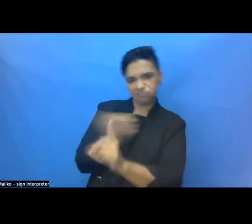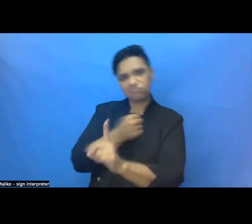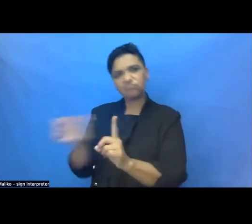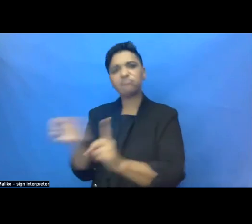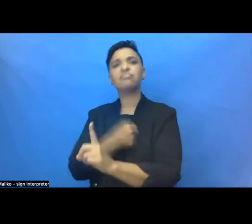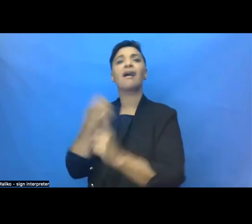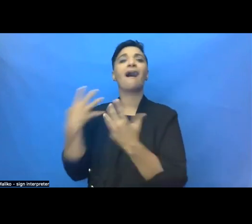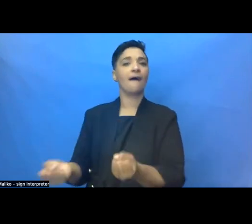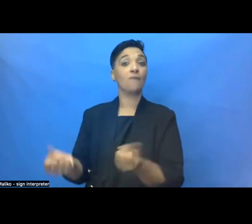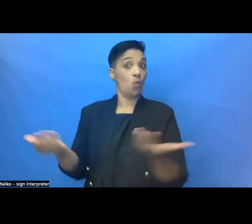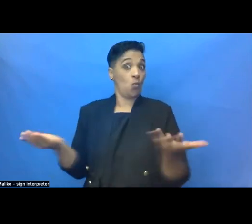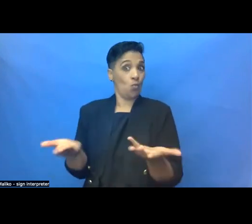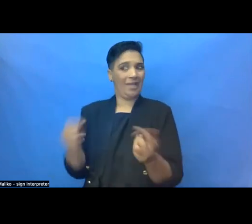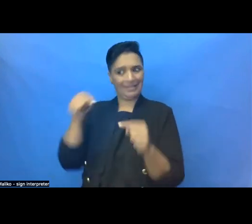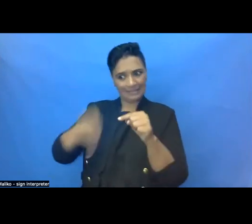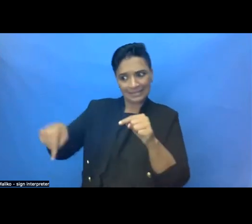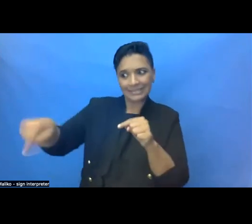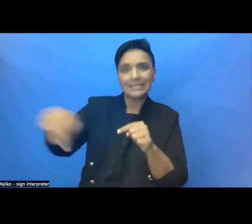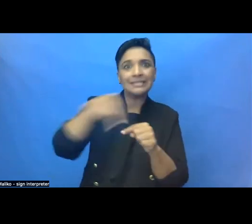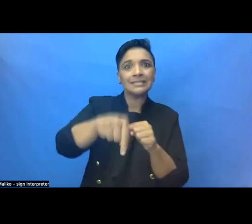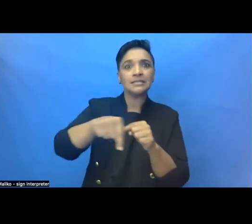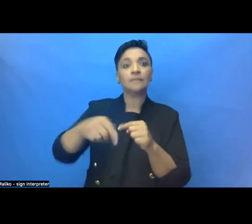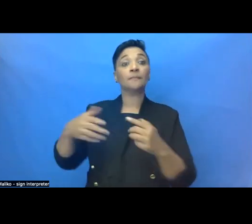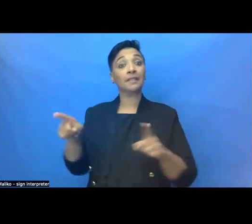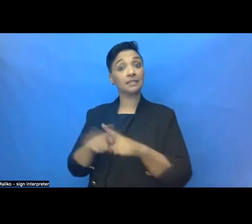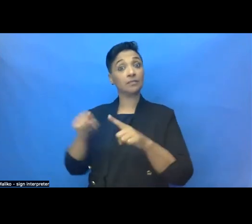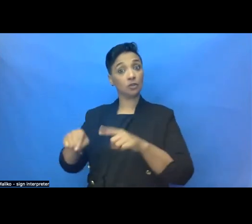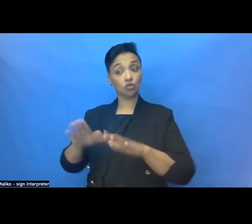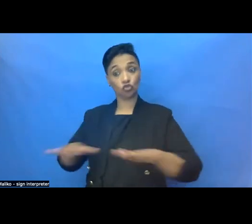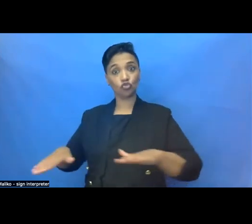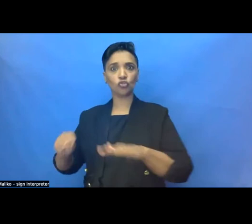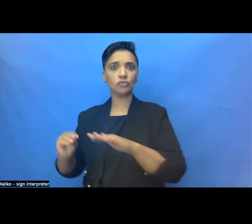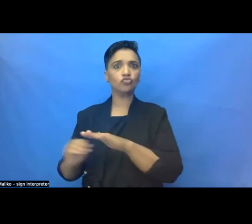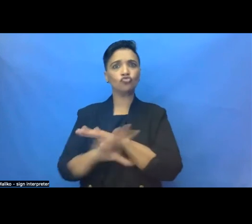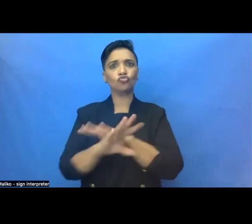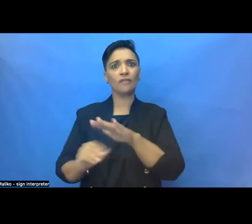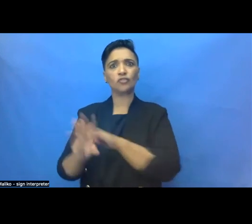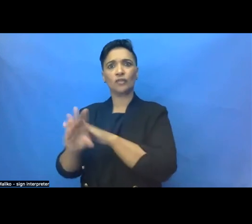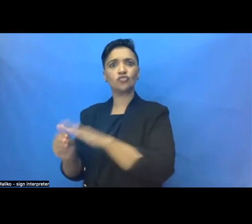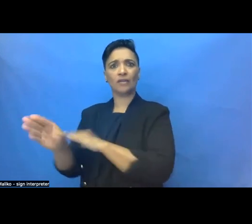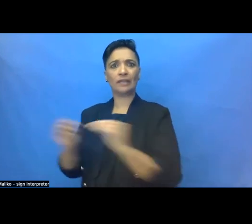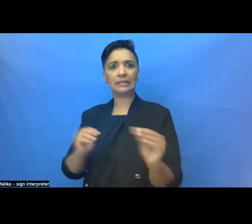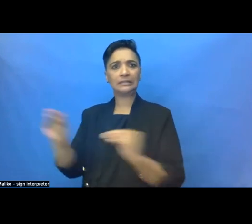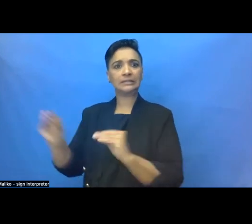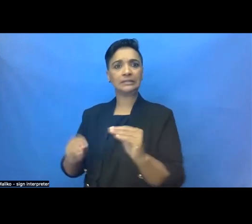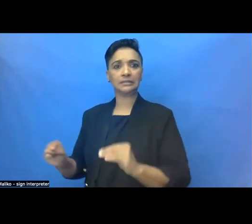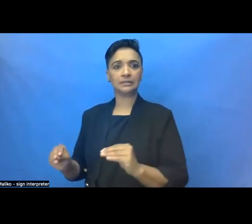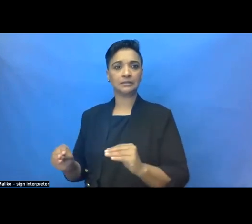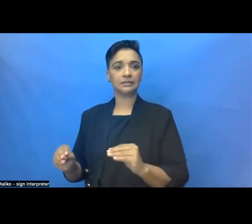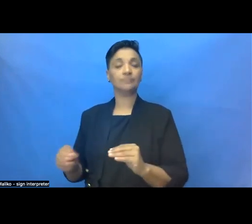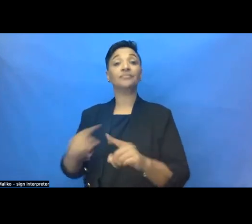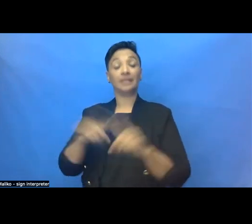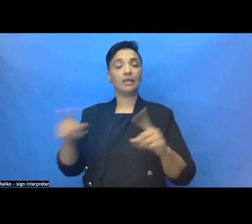in institutions, the trafficking, reports of death of children with disabilities in institutions due to